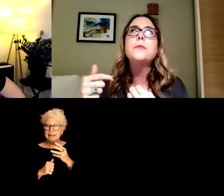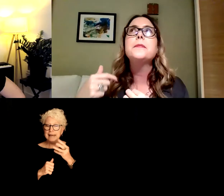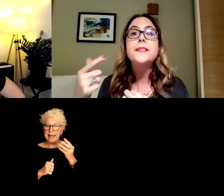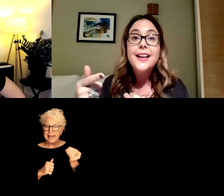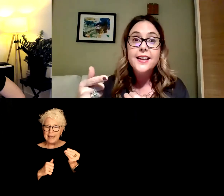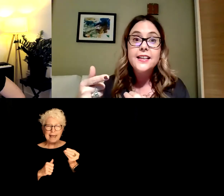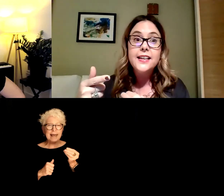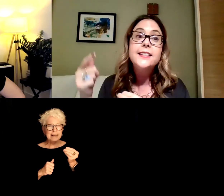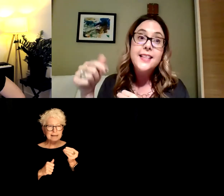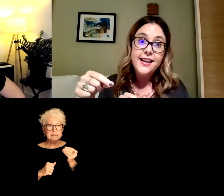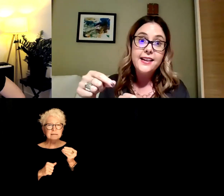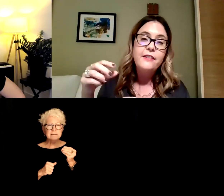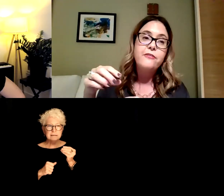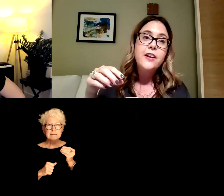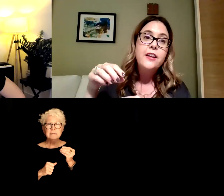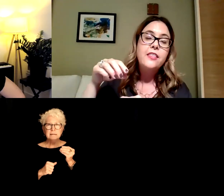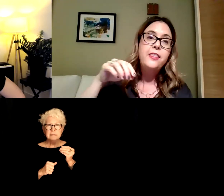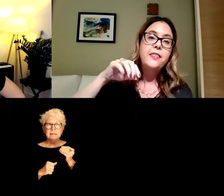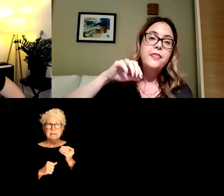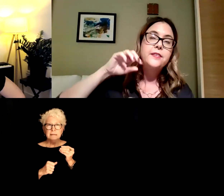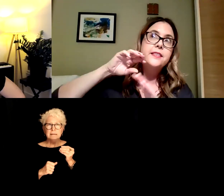be upsetting is then if